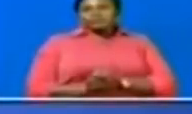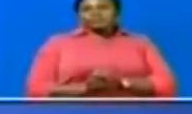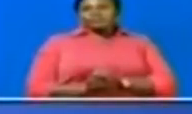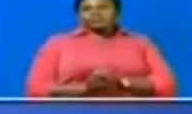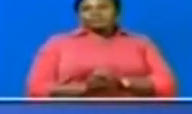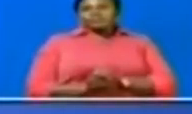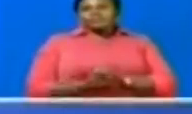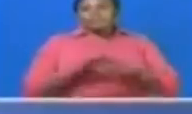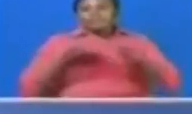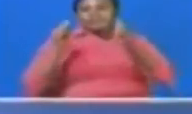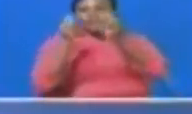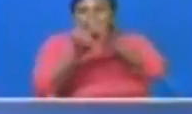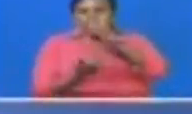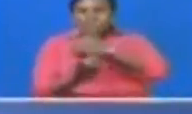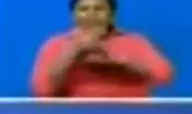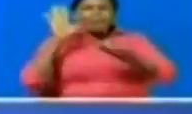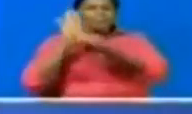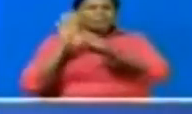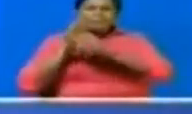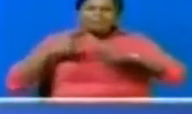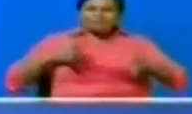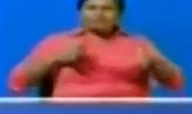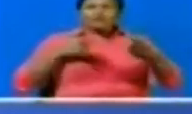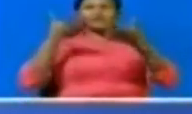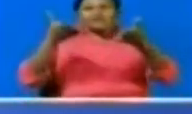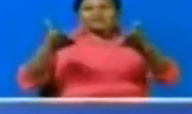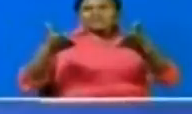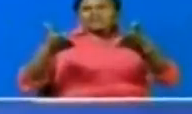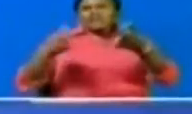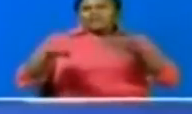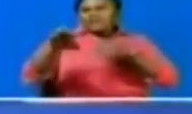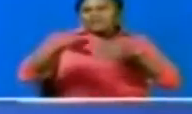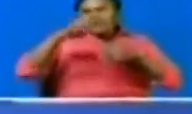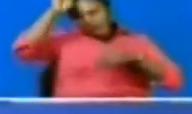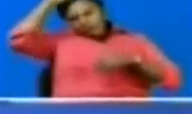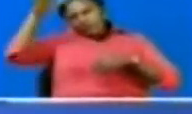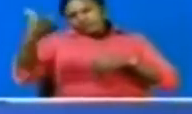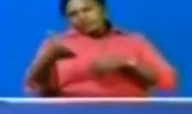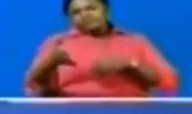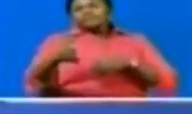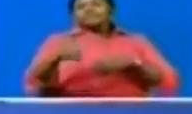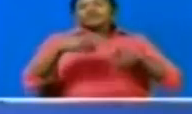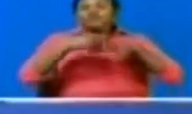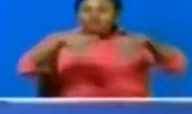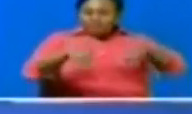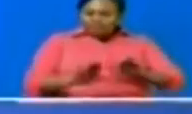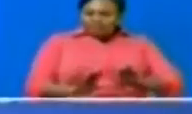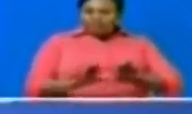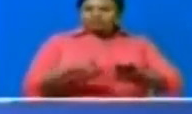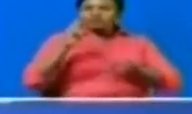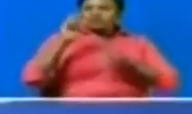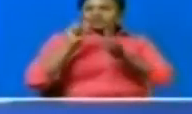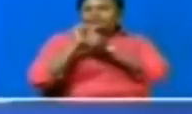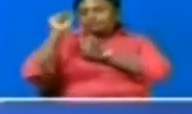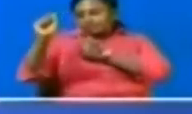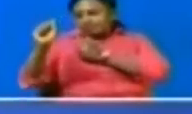O'clock in the morning, thousands of mourners from far and wide were here at Simat area in Uasin Gishu County for the funeral ceremony of the